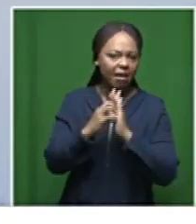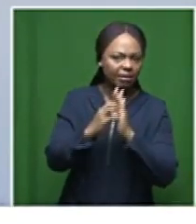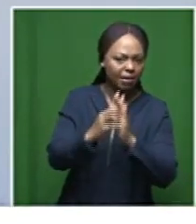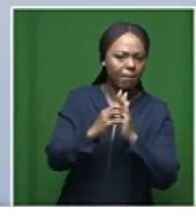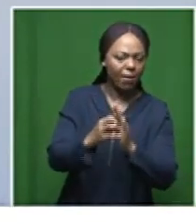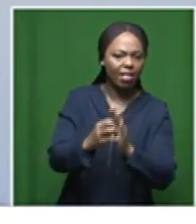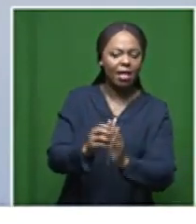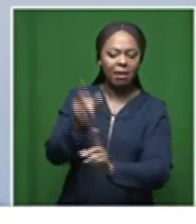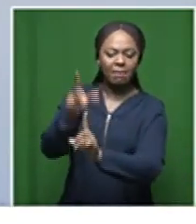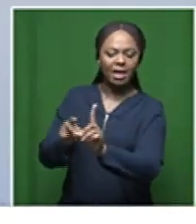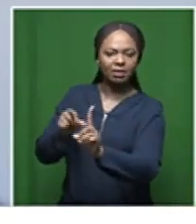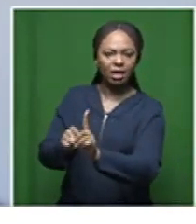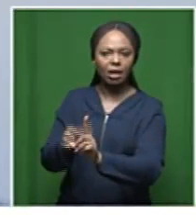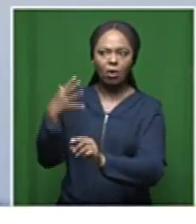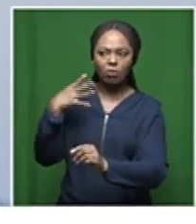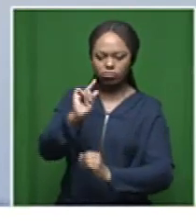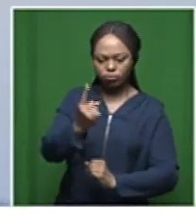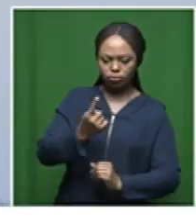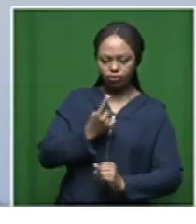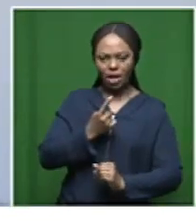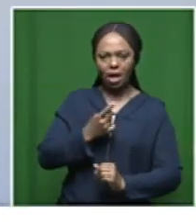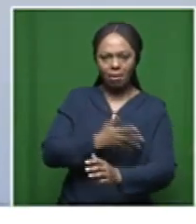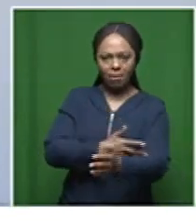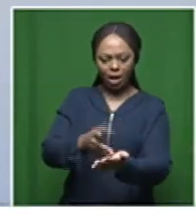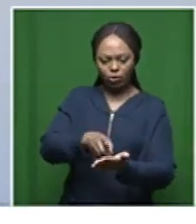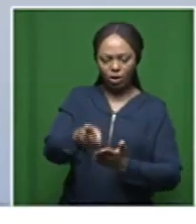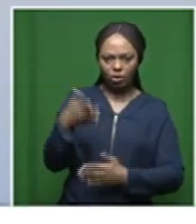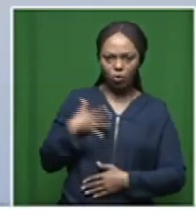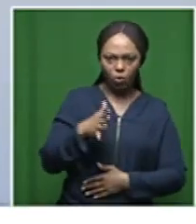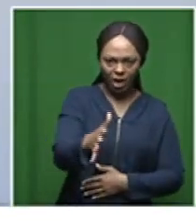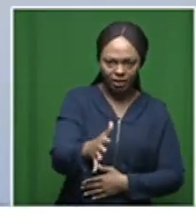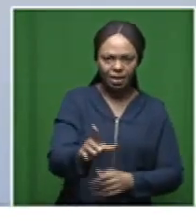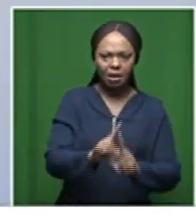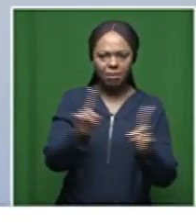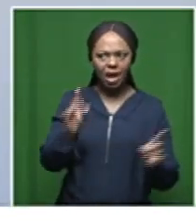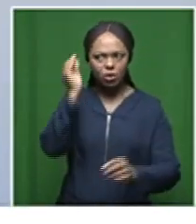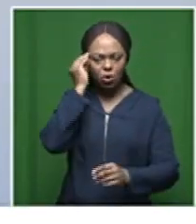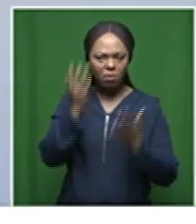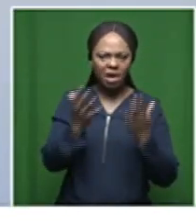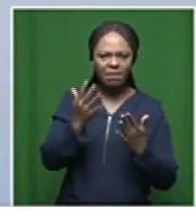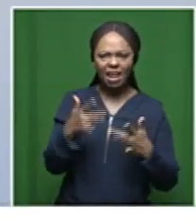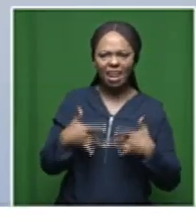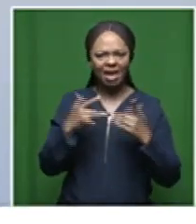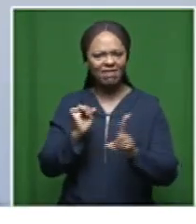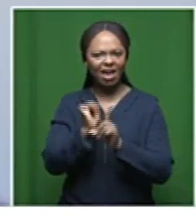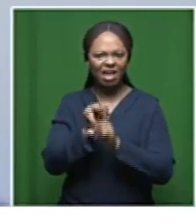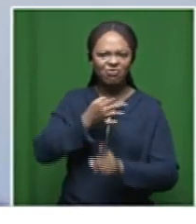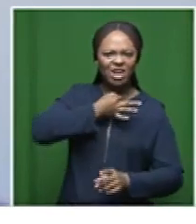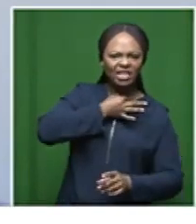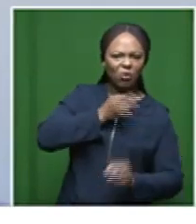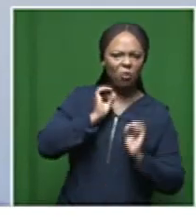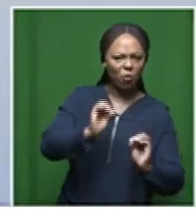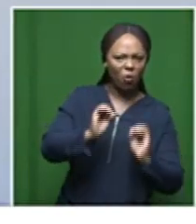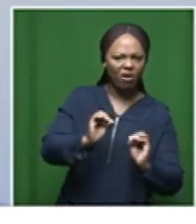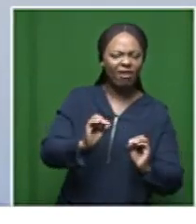potential donor wants to come and donate, but they know that they have been involved in certain maybe risky lifestyle behavior that